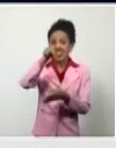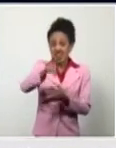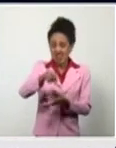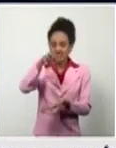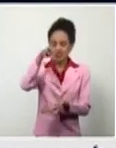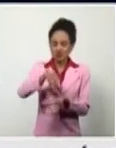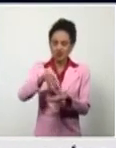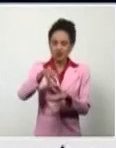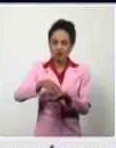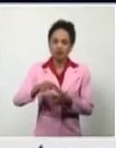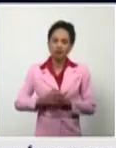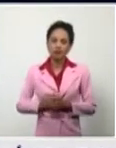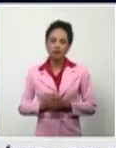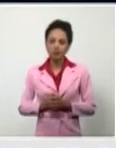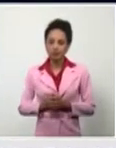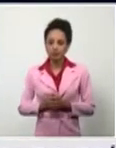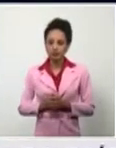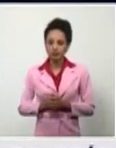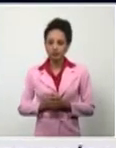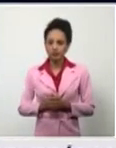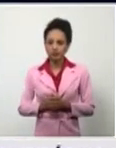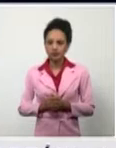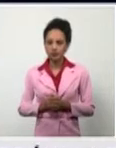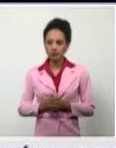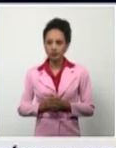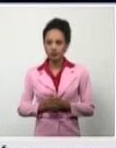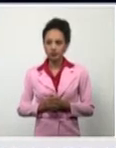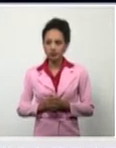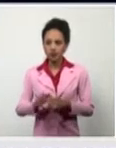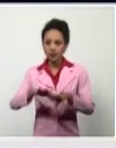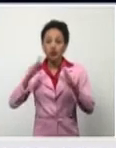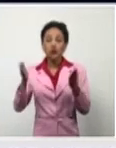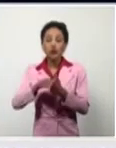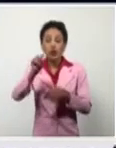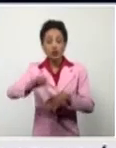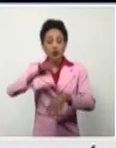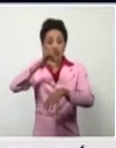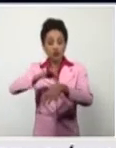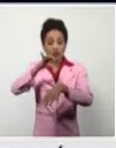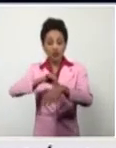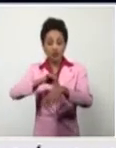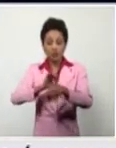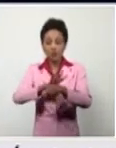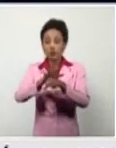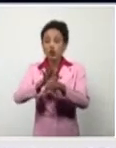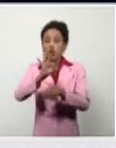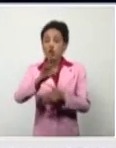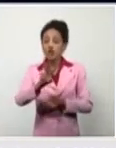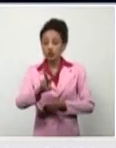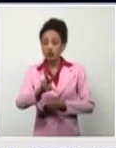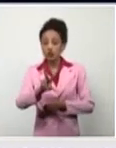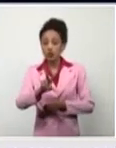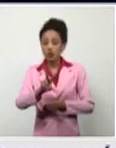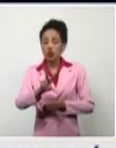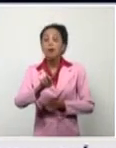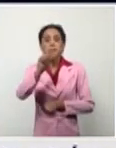Of all confirmed cases, 82 were asymptomatic at the moment